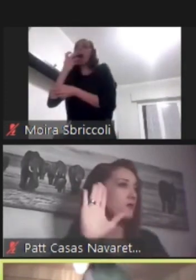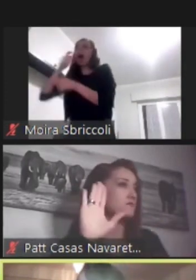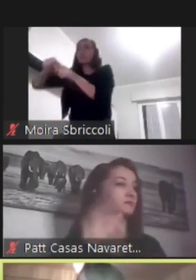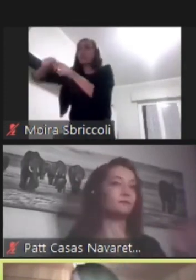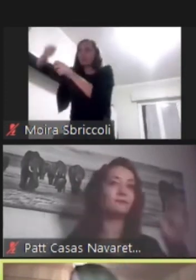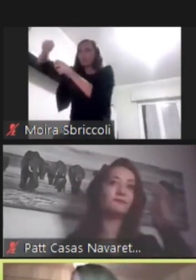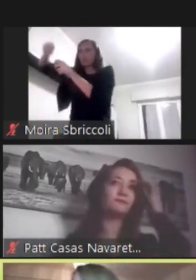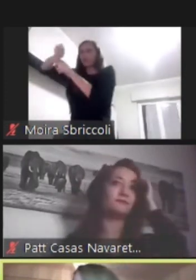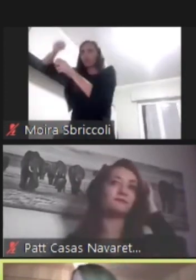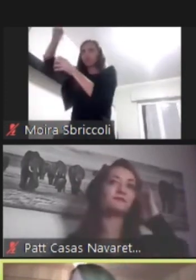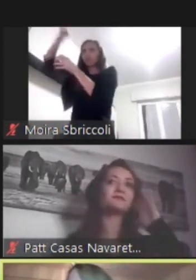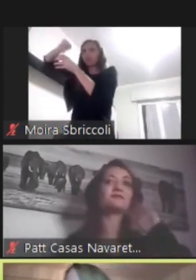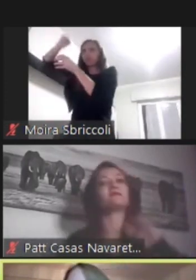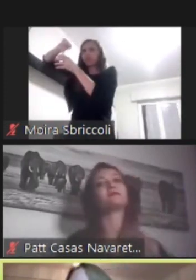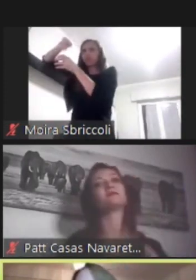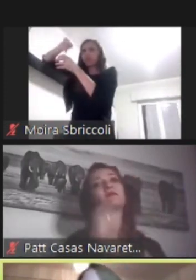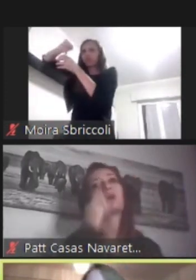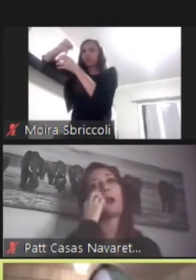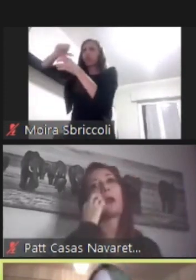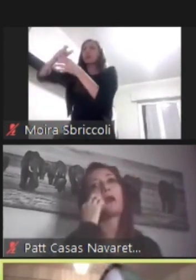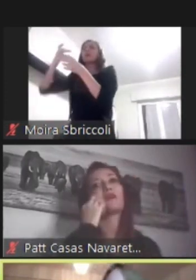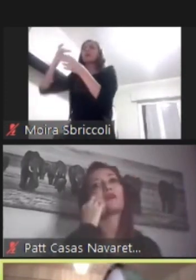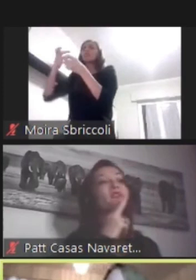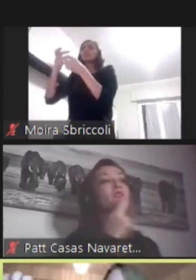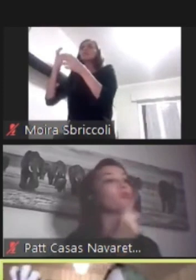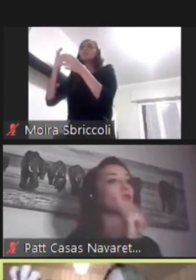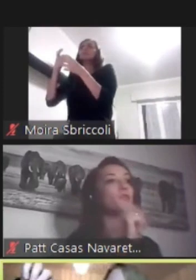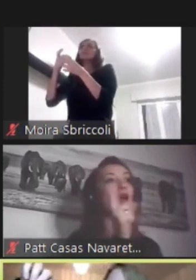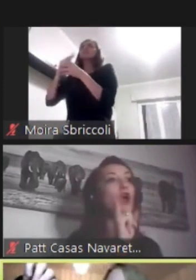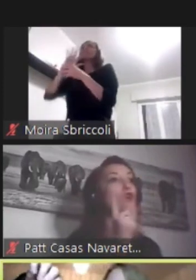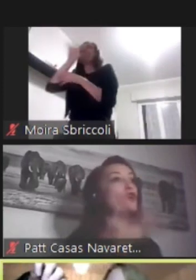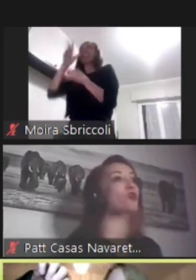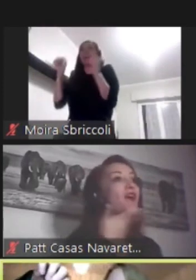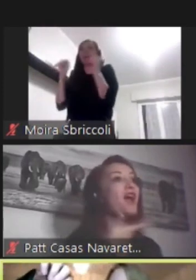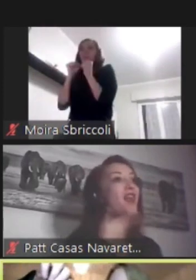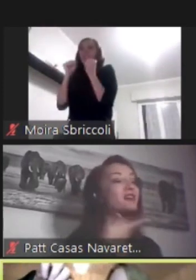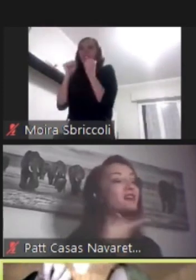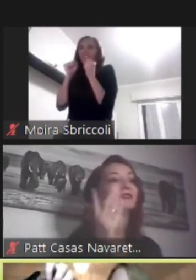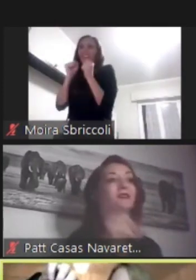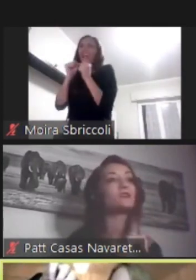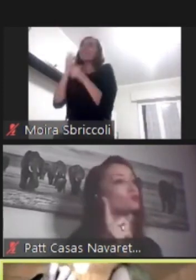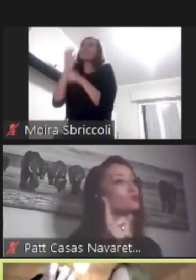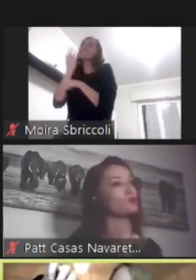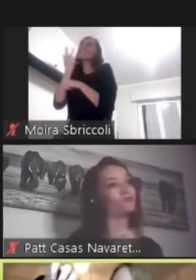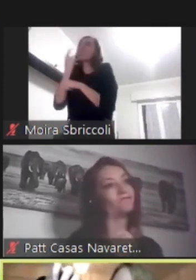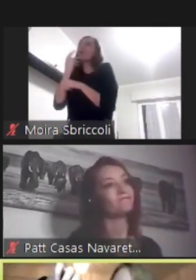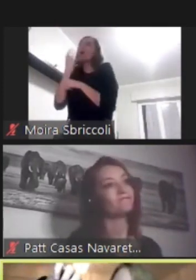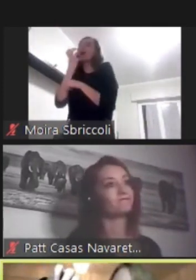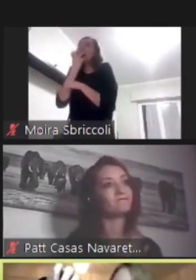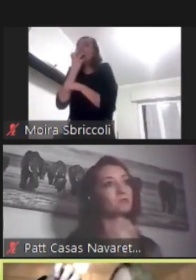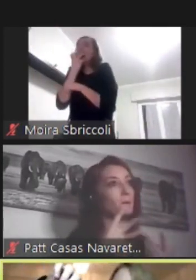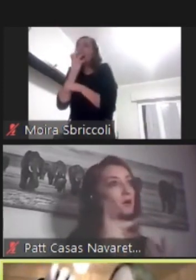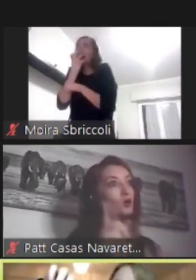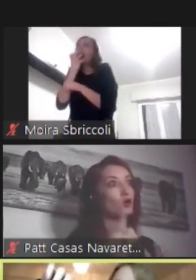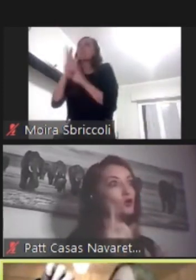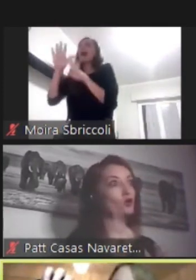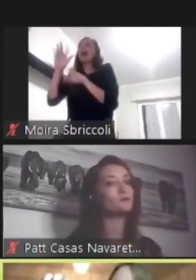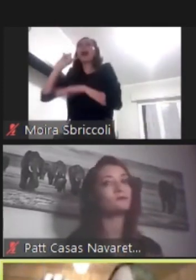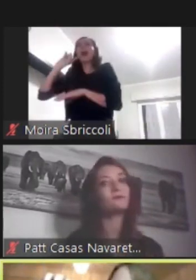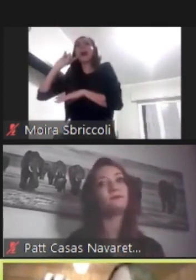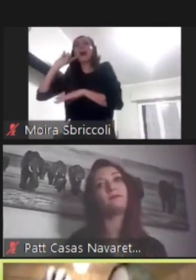in the winter, but it's best to just have it cold. okay,